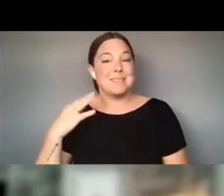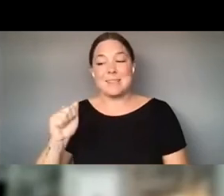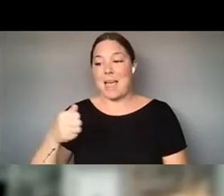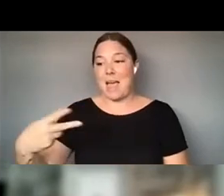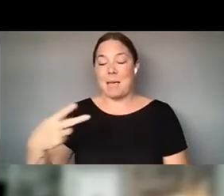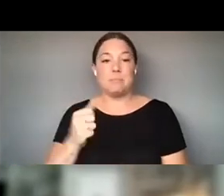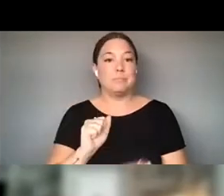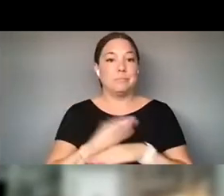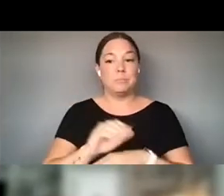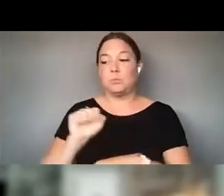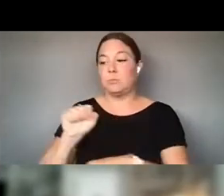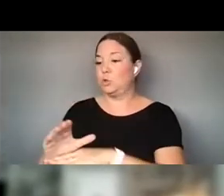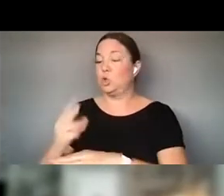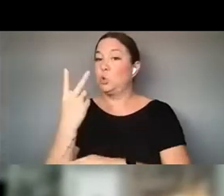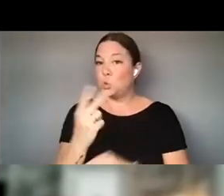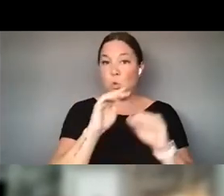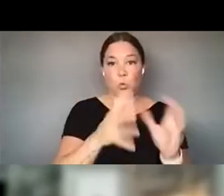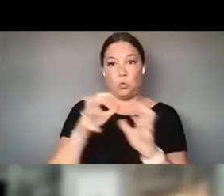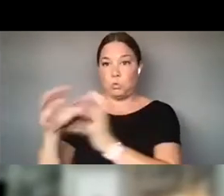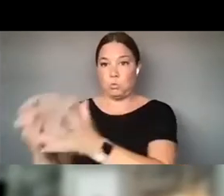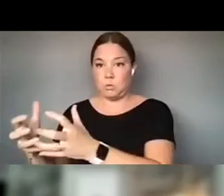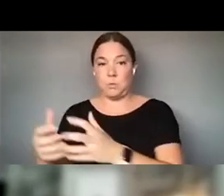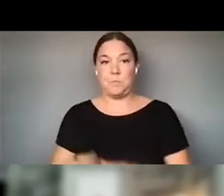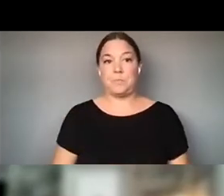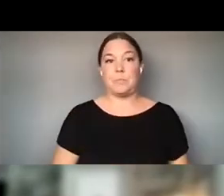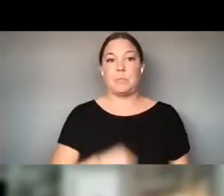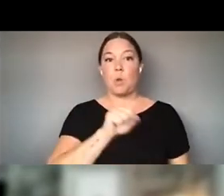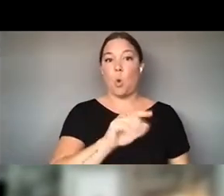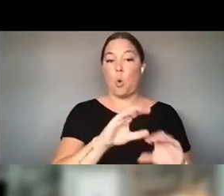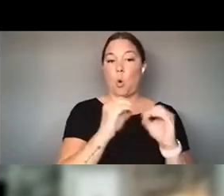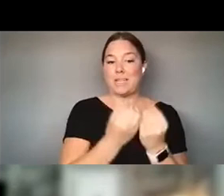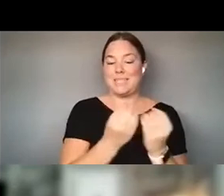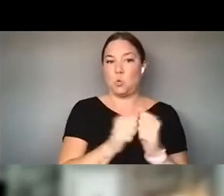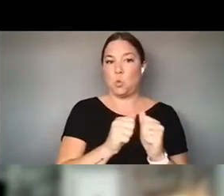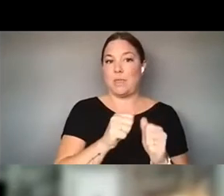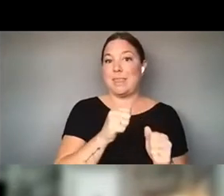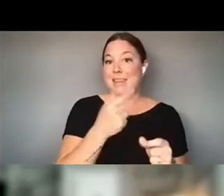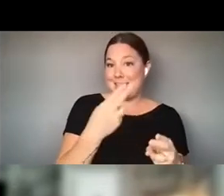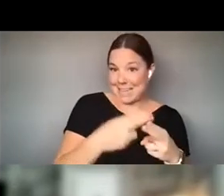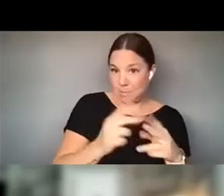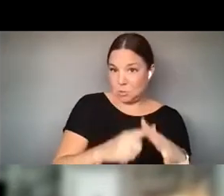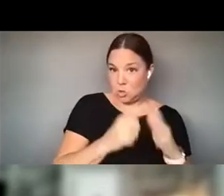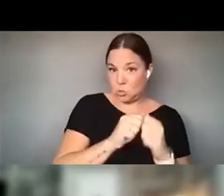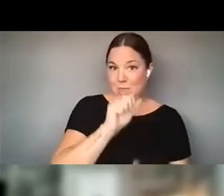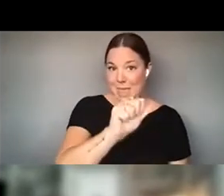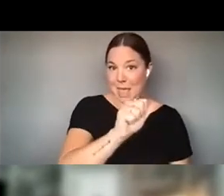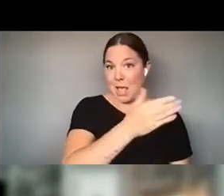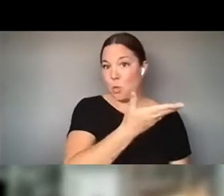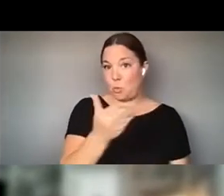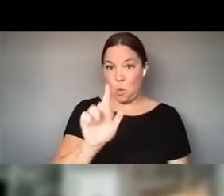separate groups. One for organizations with legal names beginning with the letters A through L,